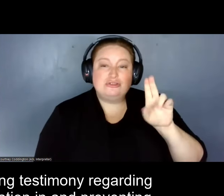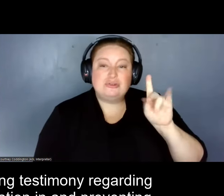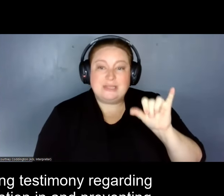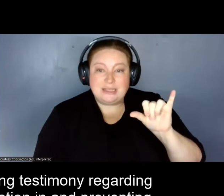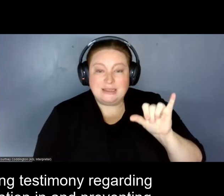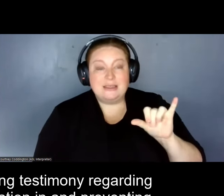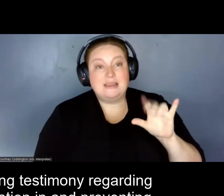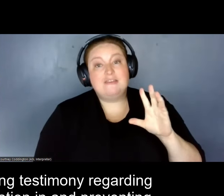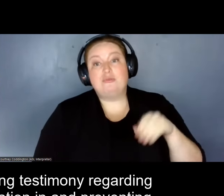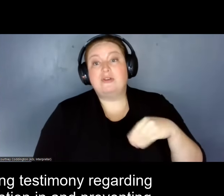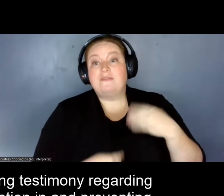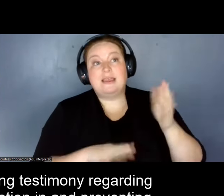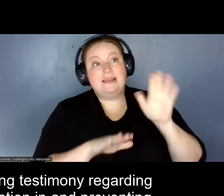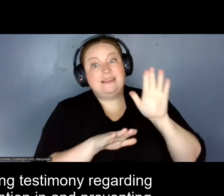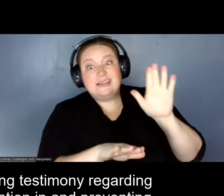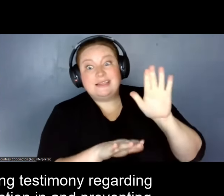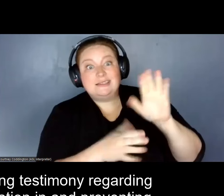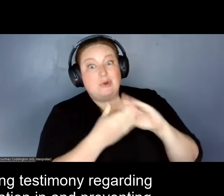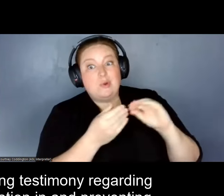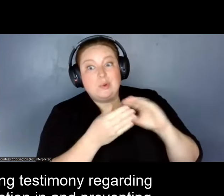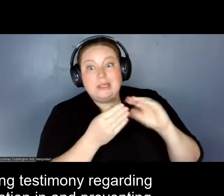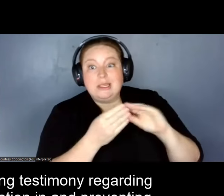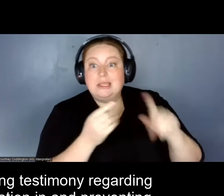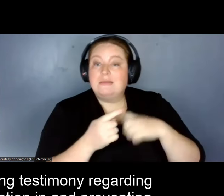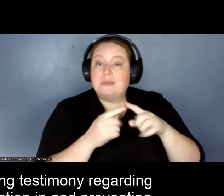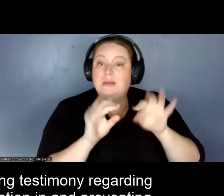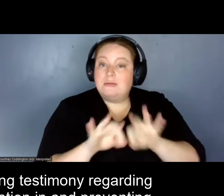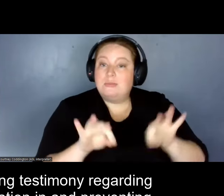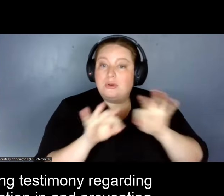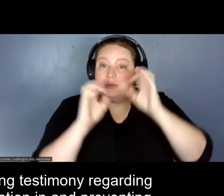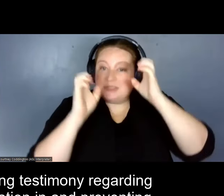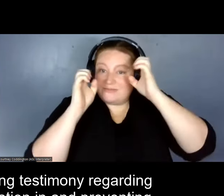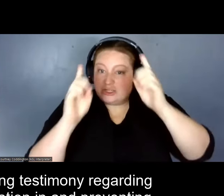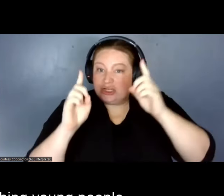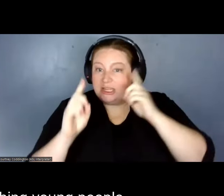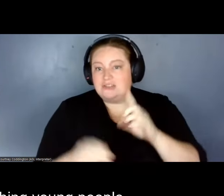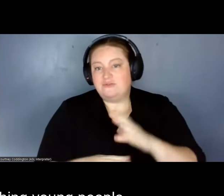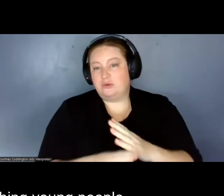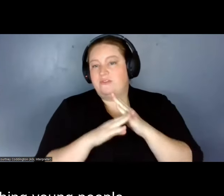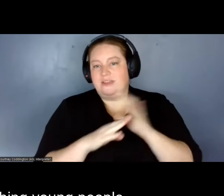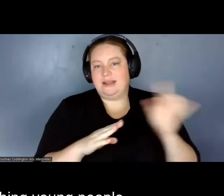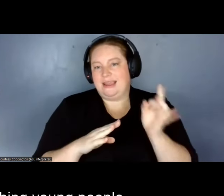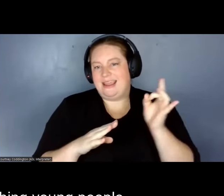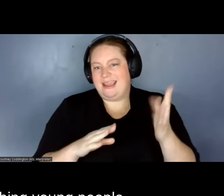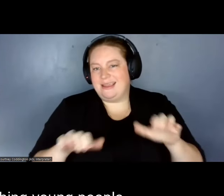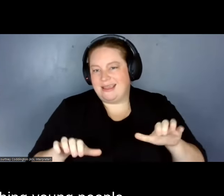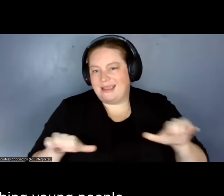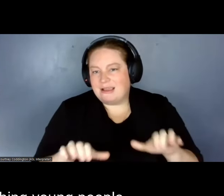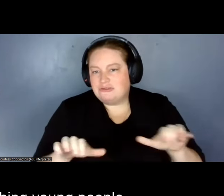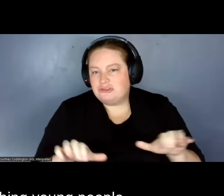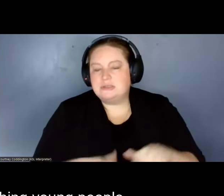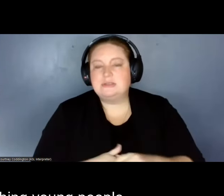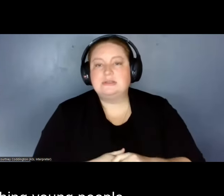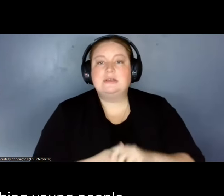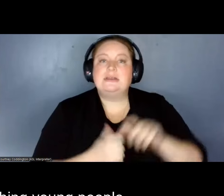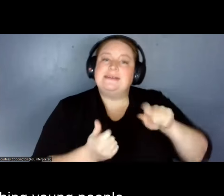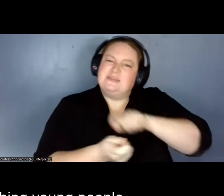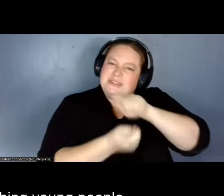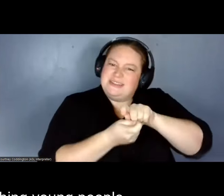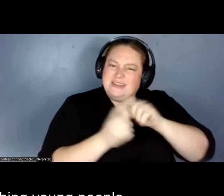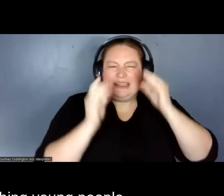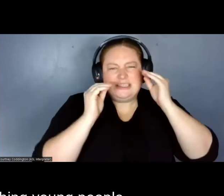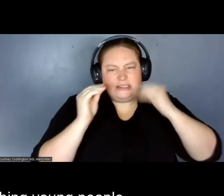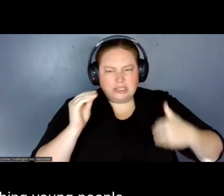testimony regarding the importance of education in preventing hate-fueled action, specifically teaching young